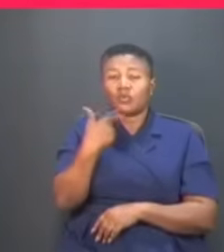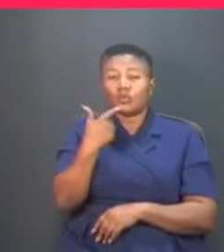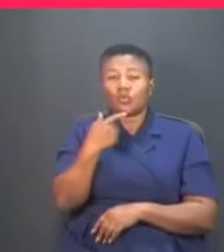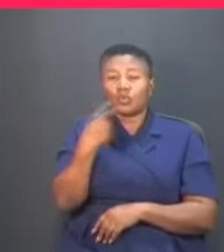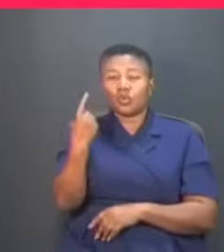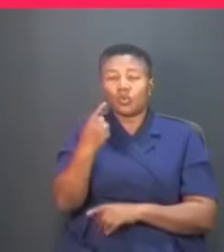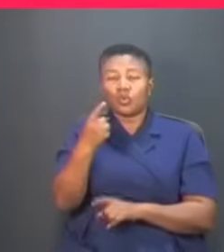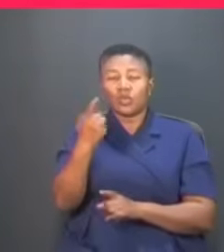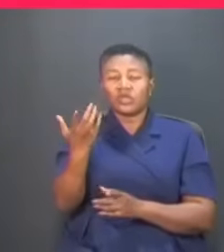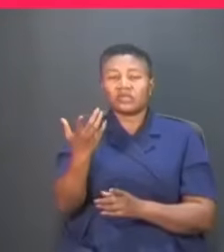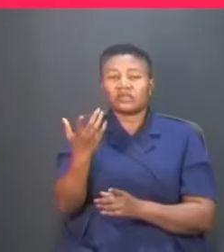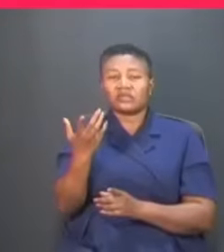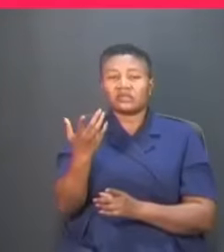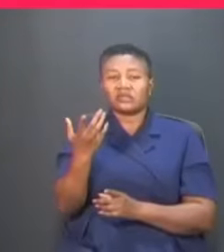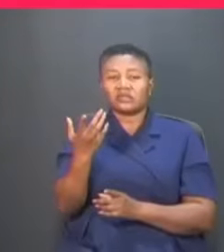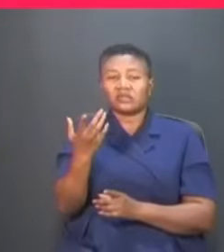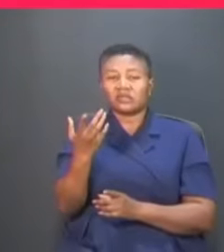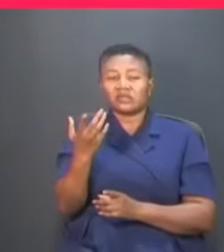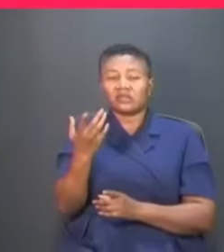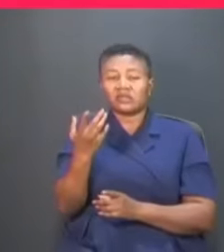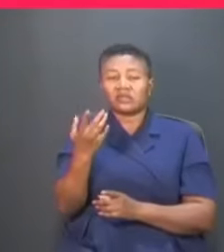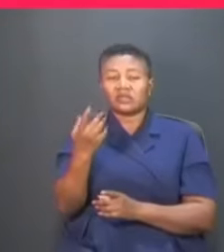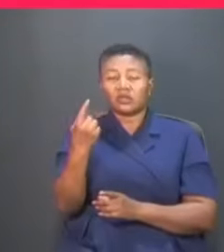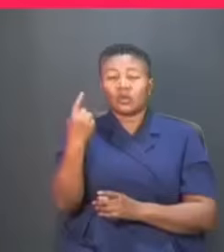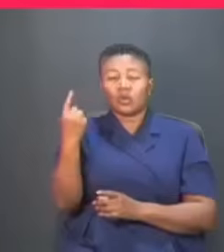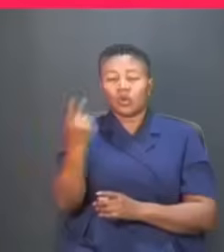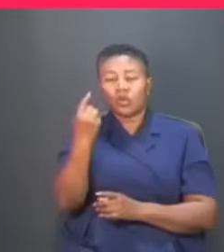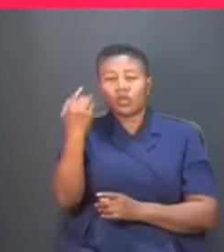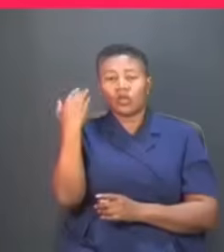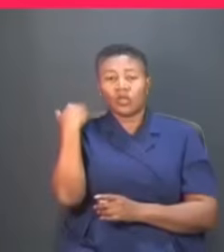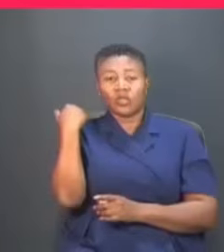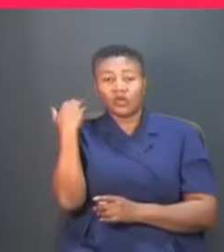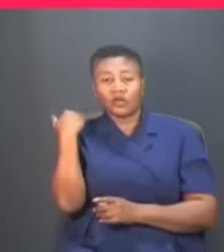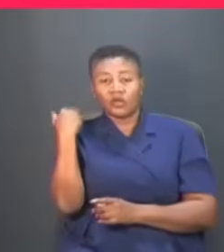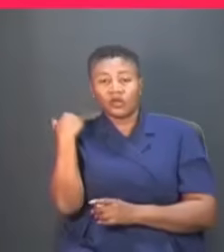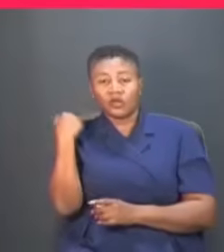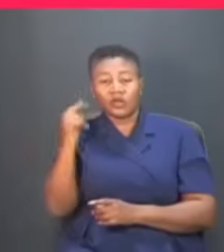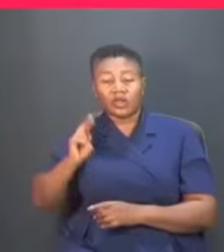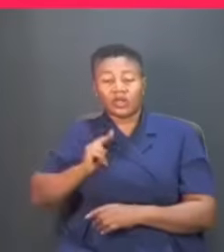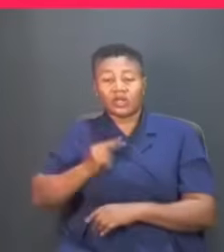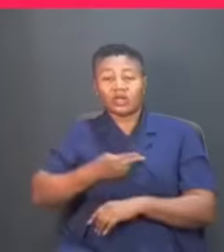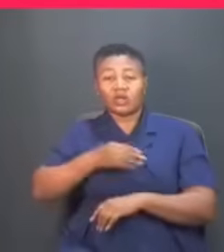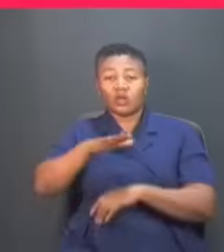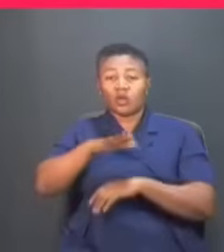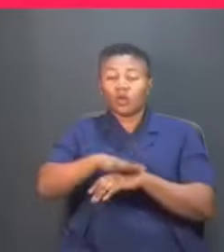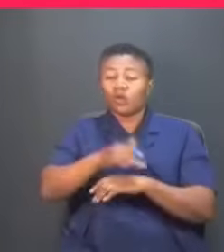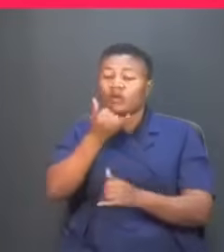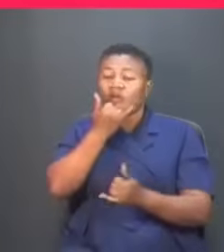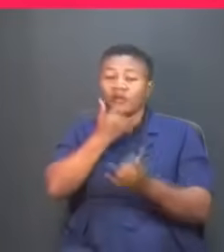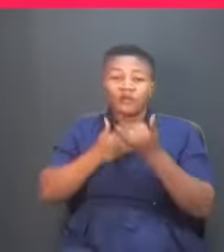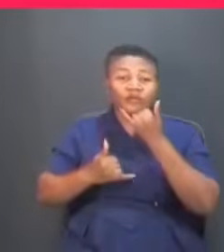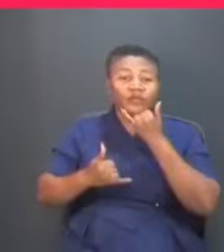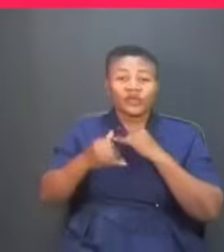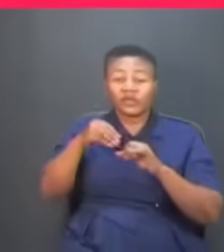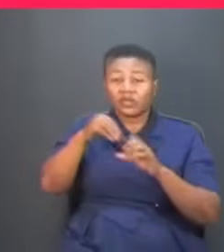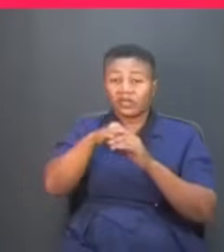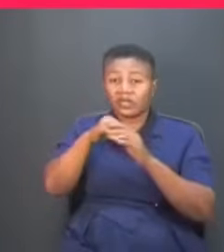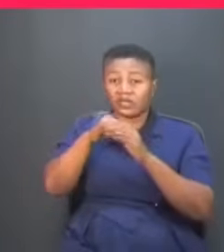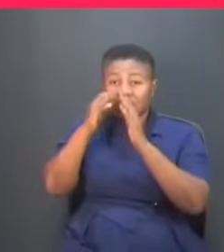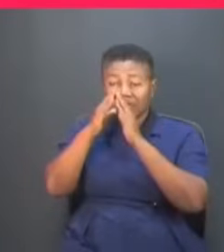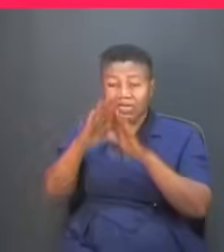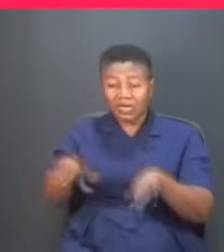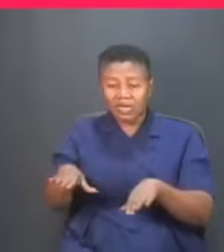and always drawing our attention to errors on the rules and proceedings But that singular act